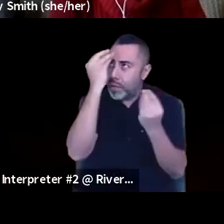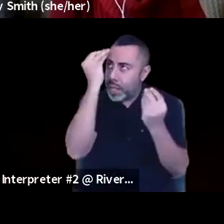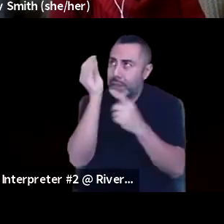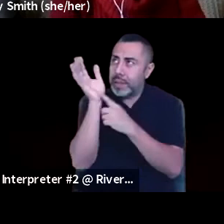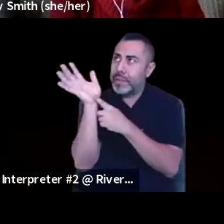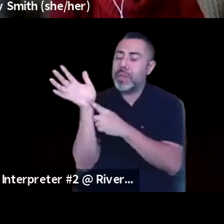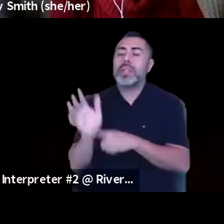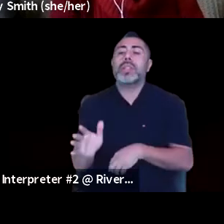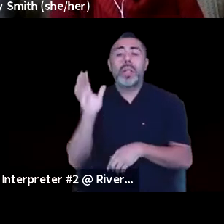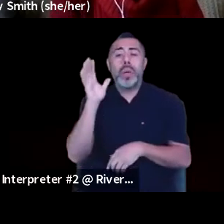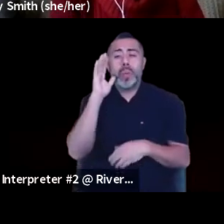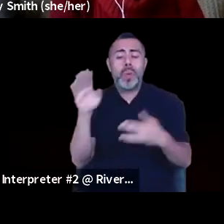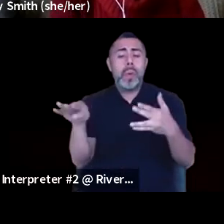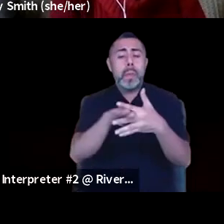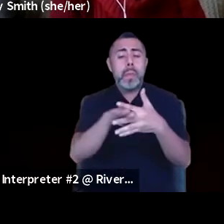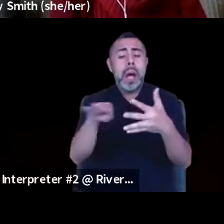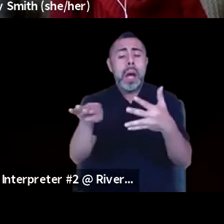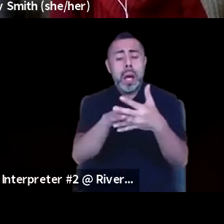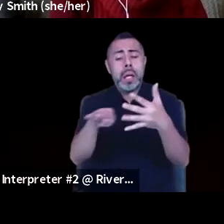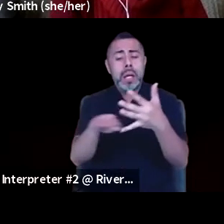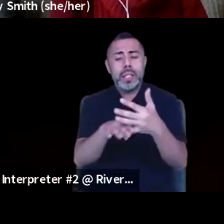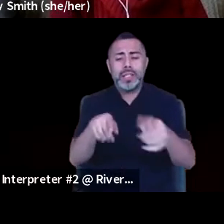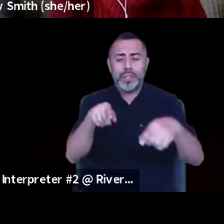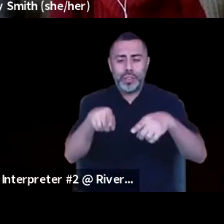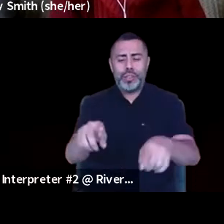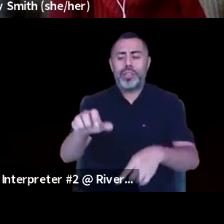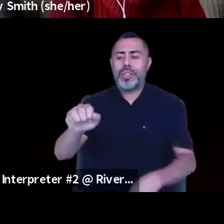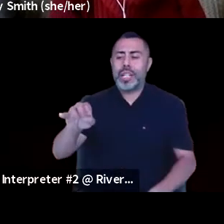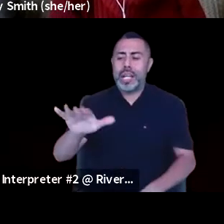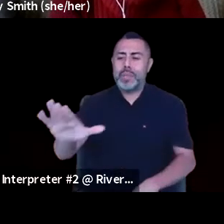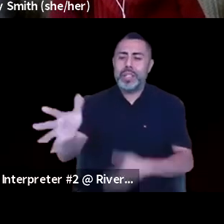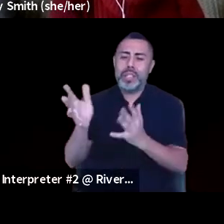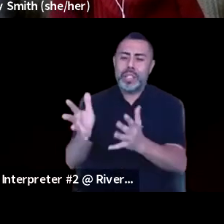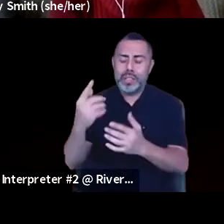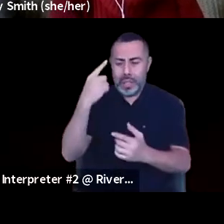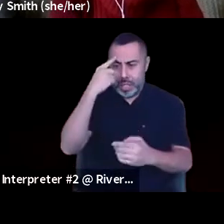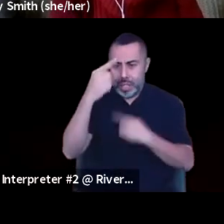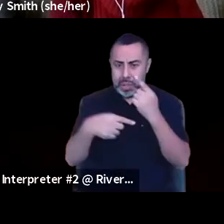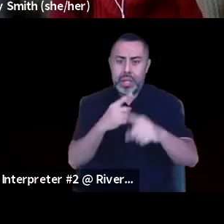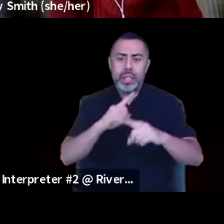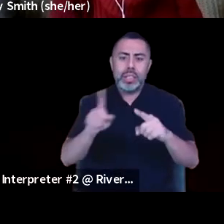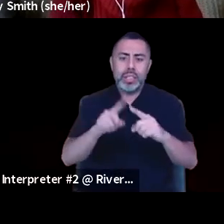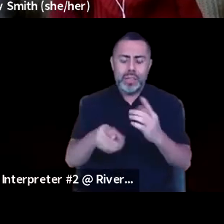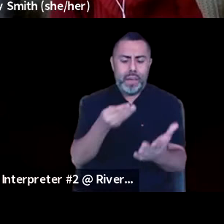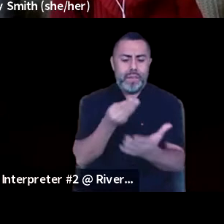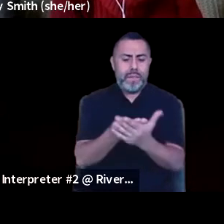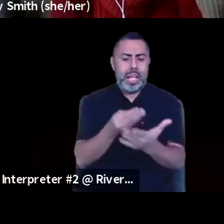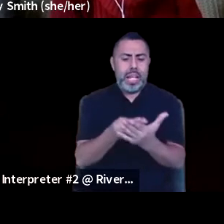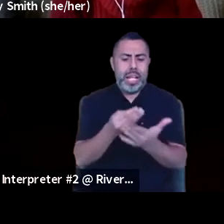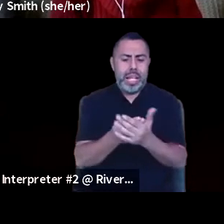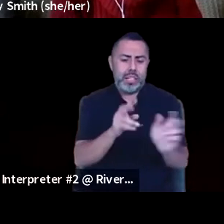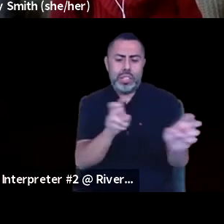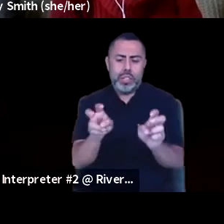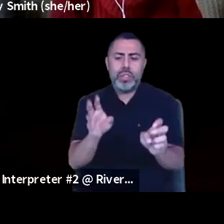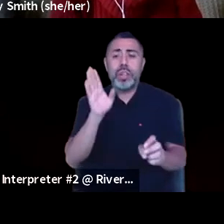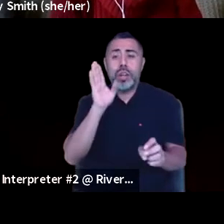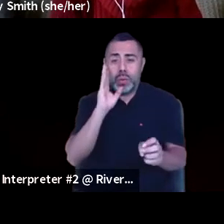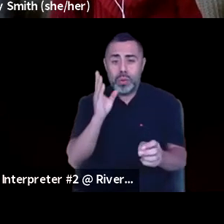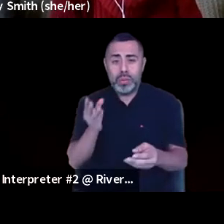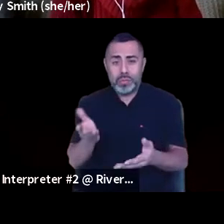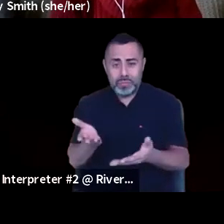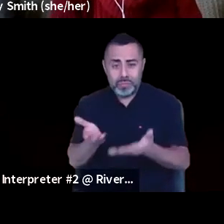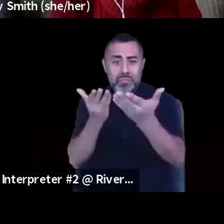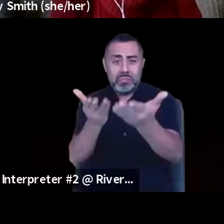of Amy's talk to reflect on different financial provocations. The prompt will be shared. Then you'll be invited to inhale to the count of